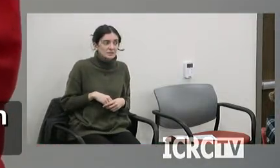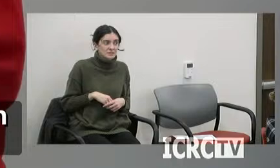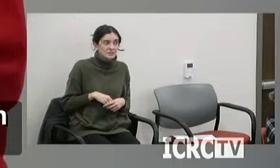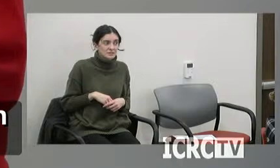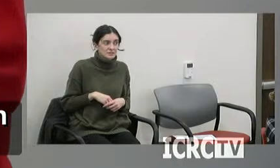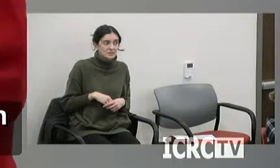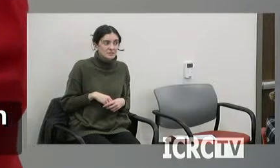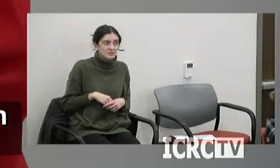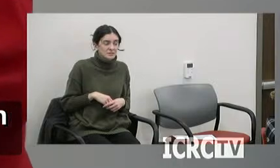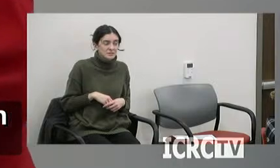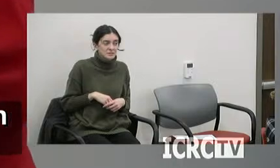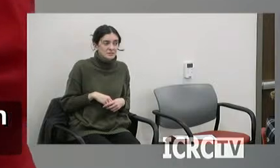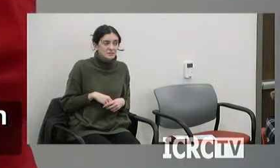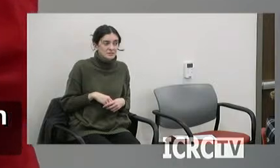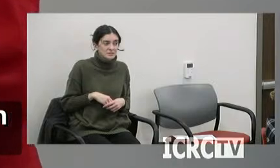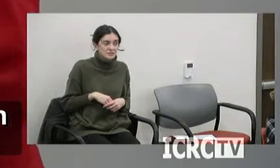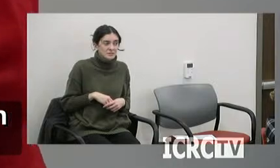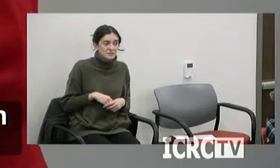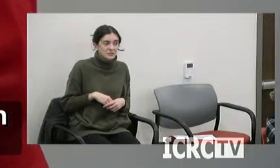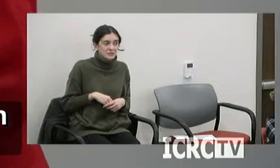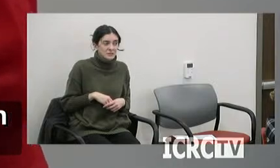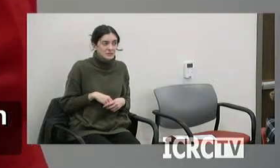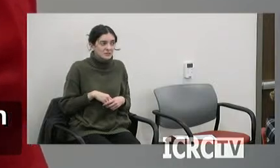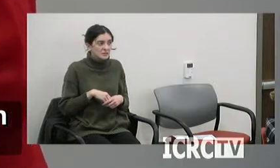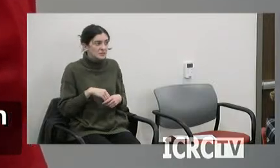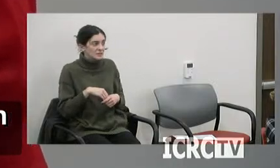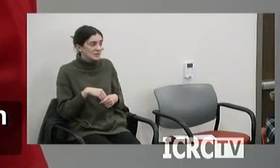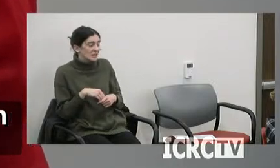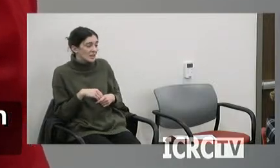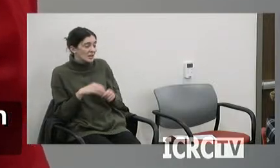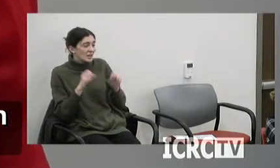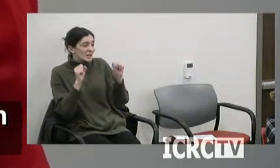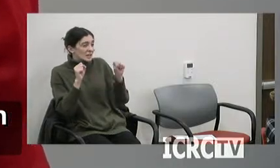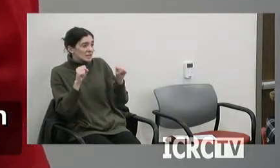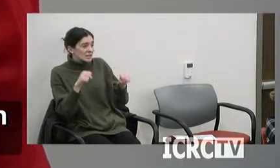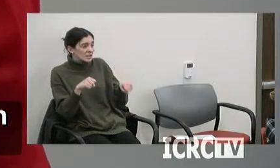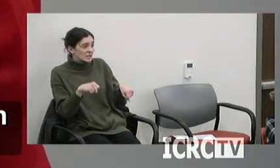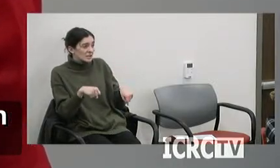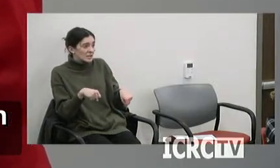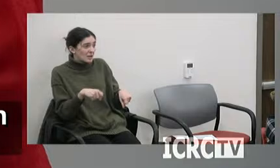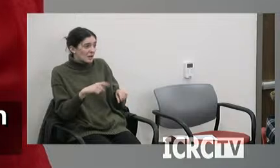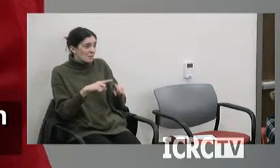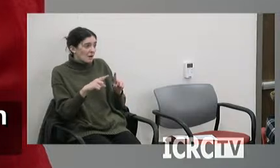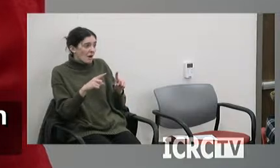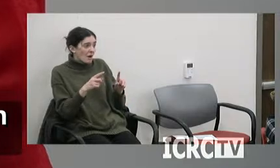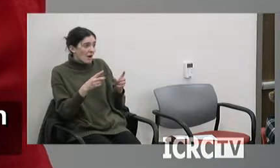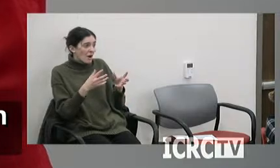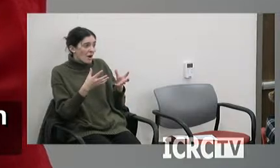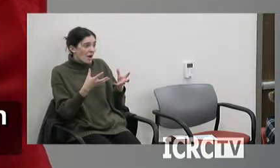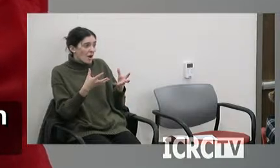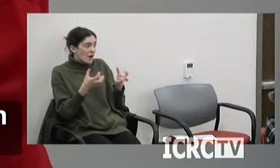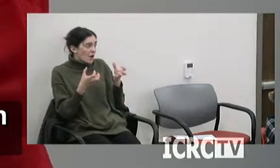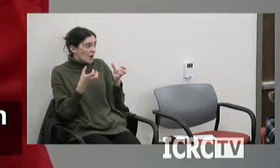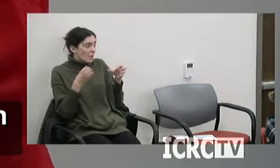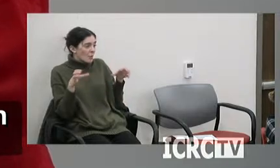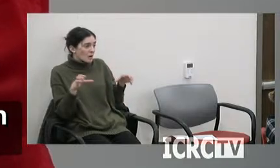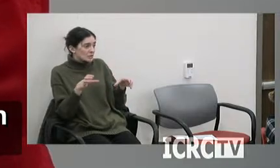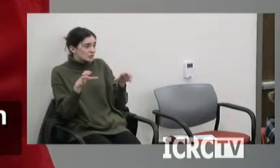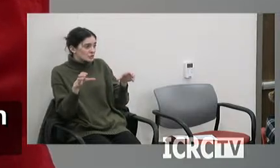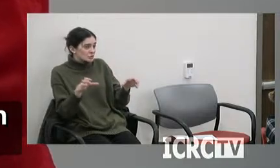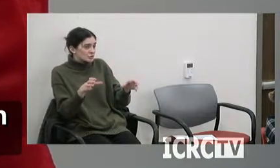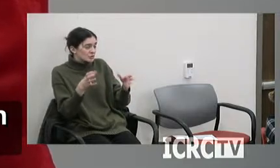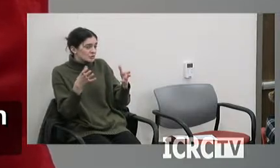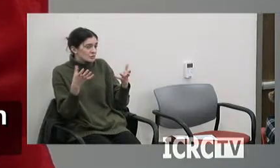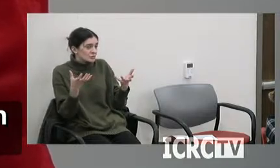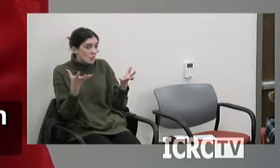If I had clear direction about what you're looking for. Are you wanting me to go back to the vendor and hammer them for more discounts? No.